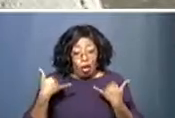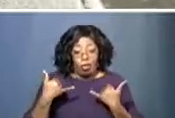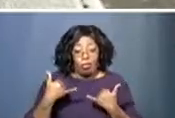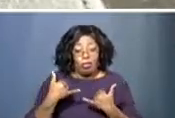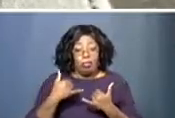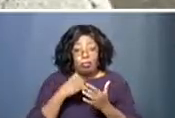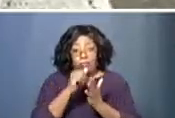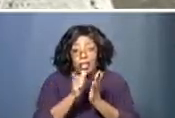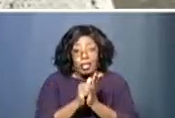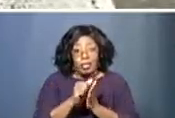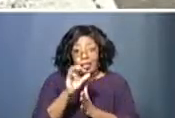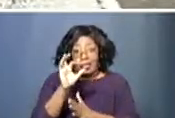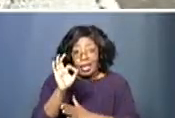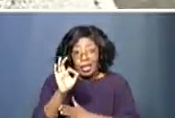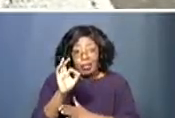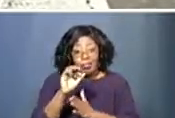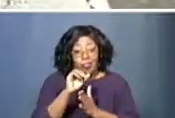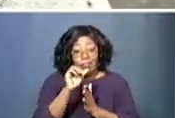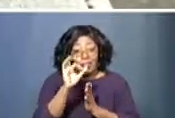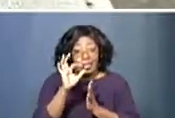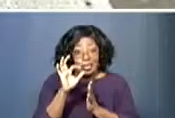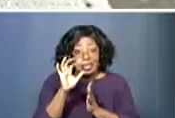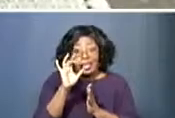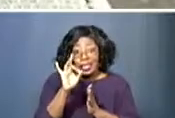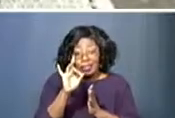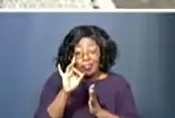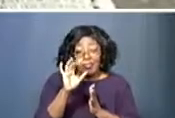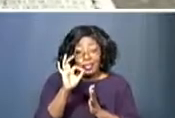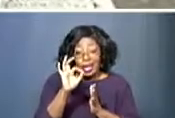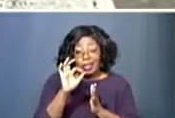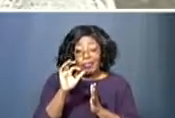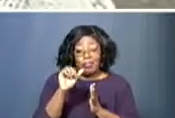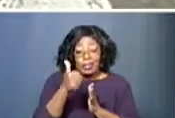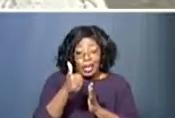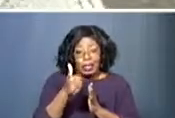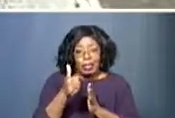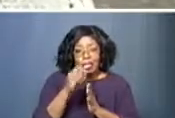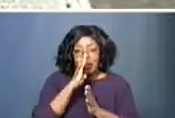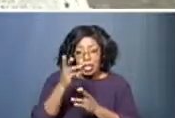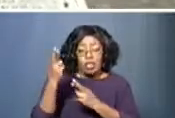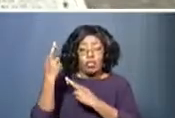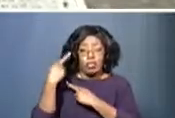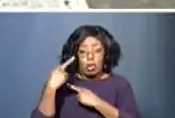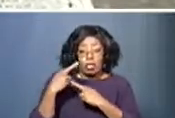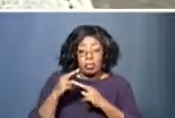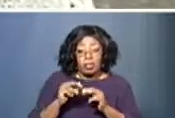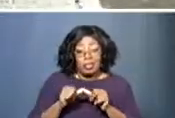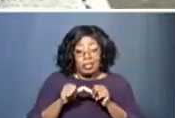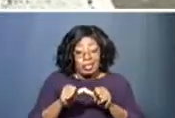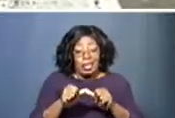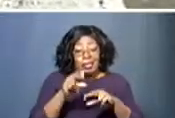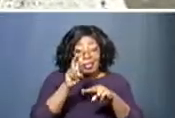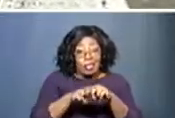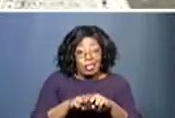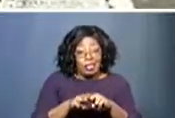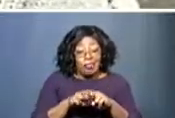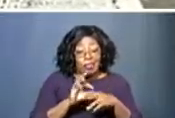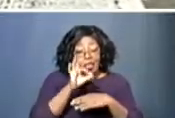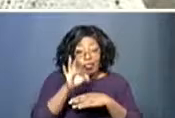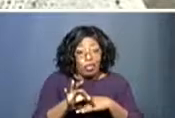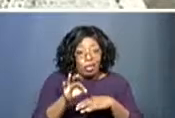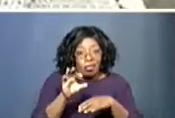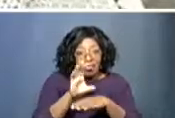9, and 10 to be responsible enough to stay in front of a device and do